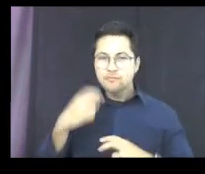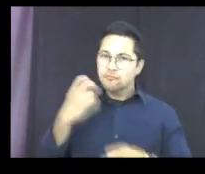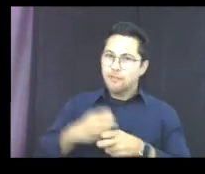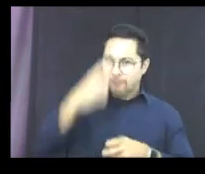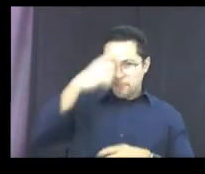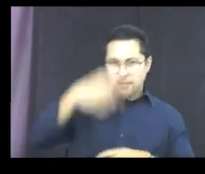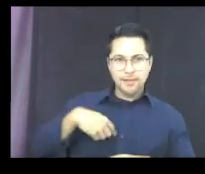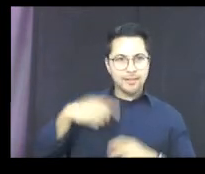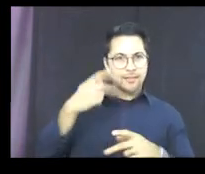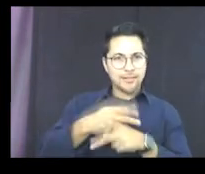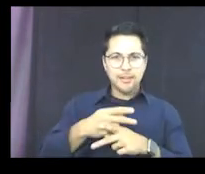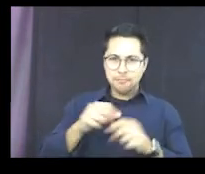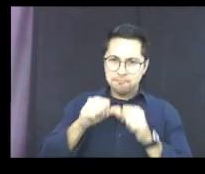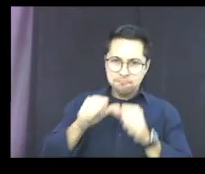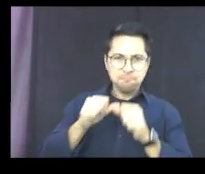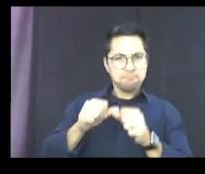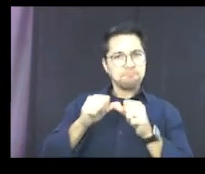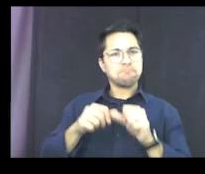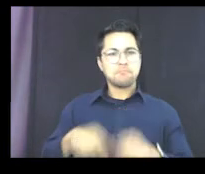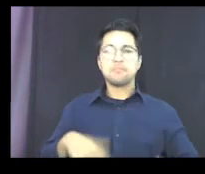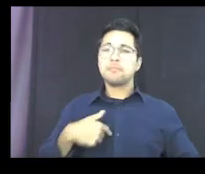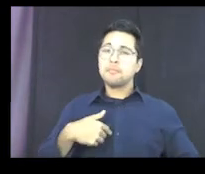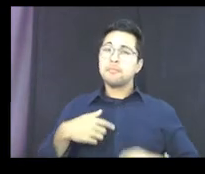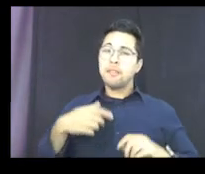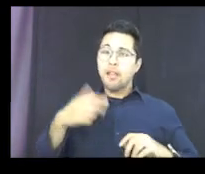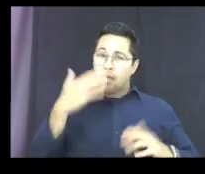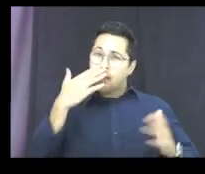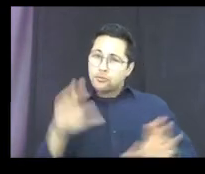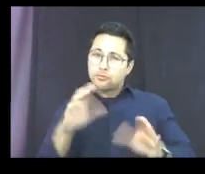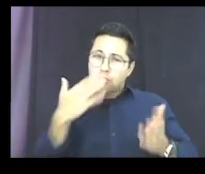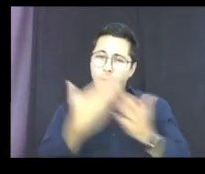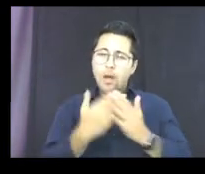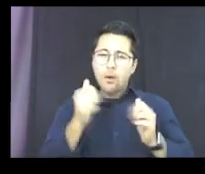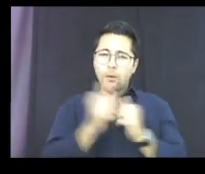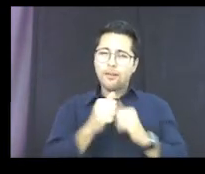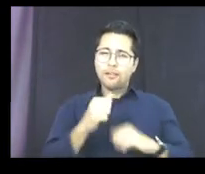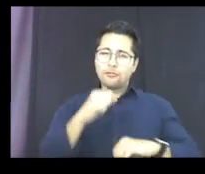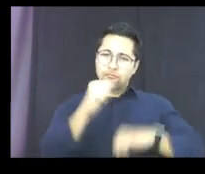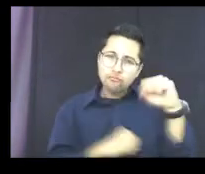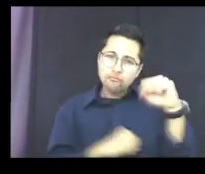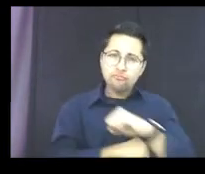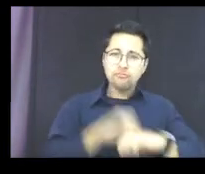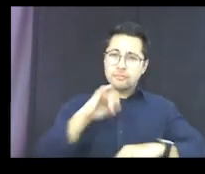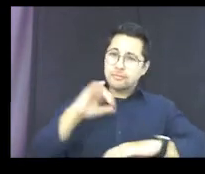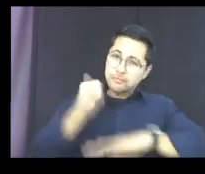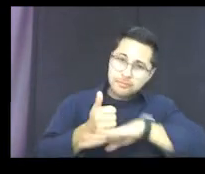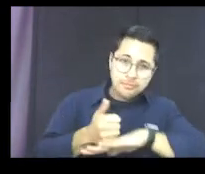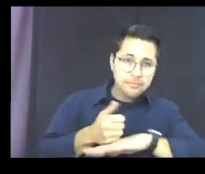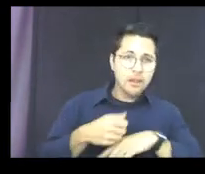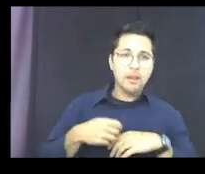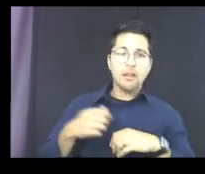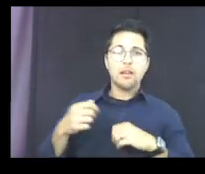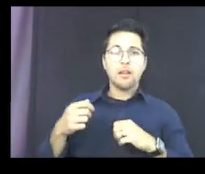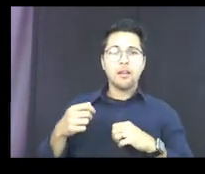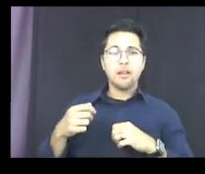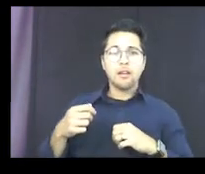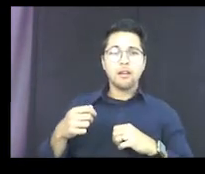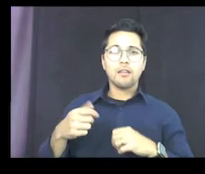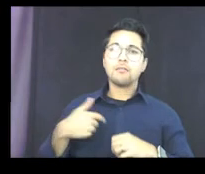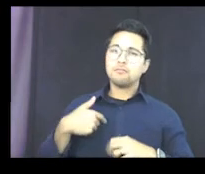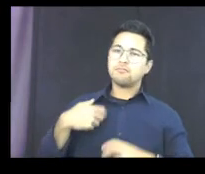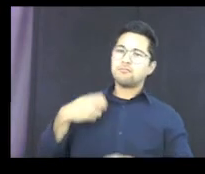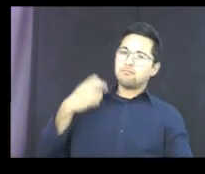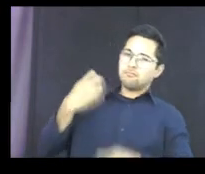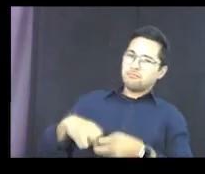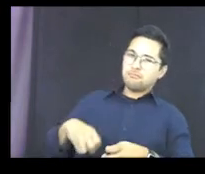things going. I'm a person that does well with structure that's imposed from without. I have a hard